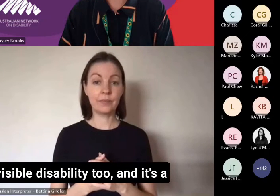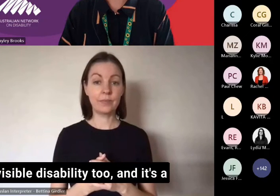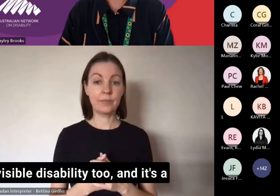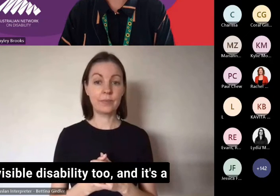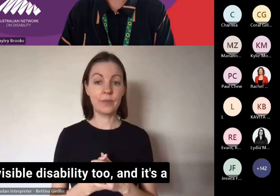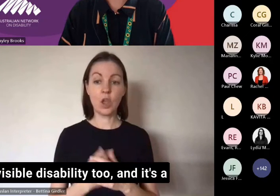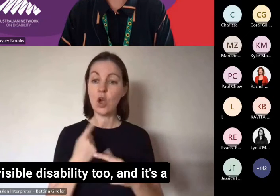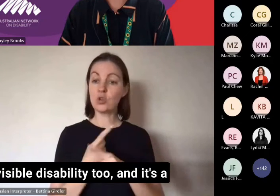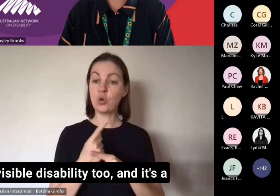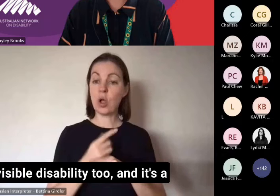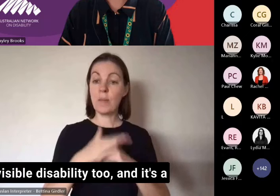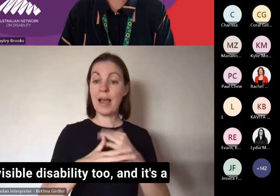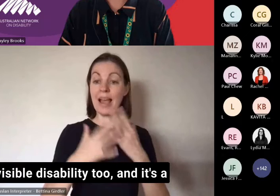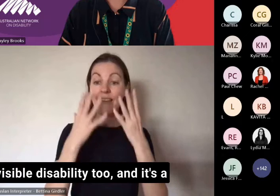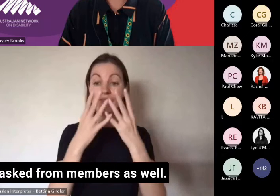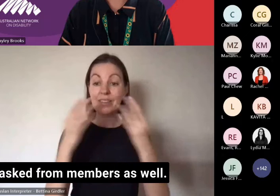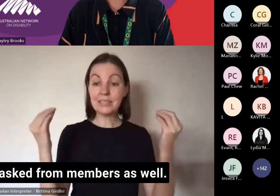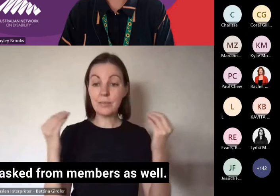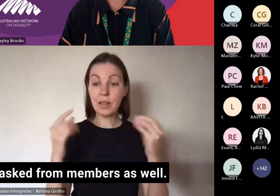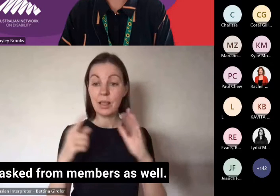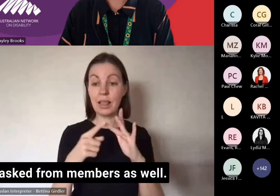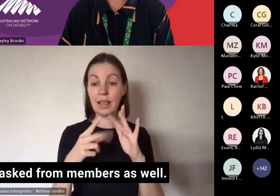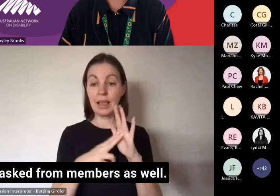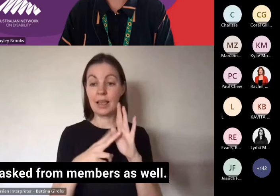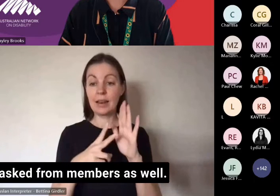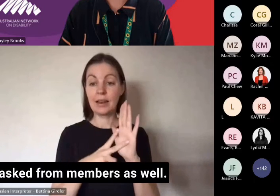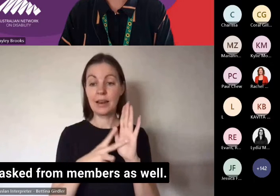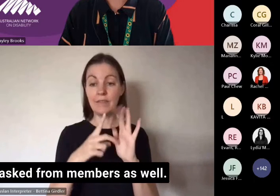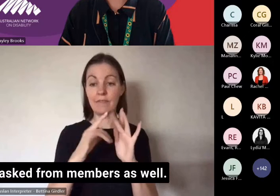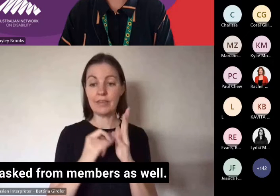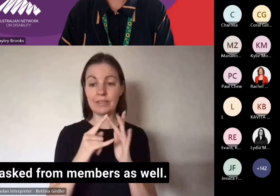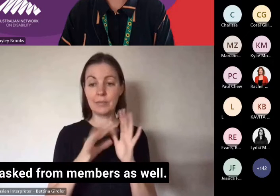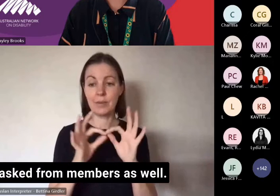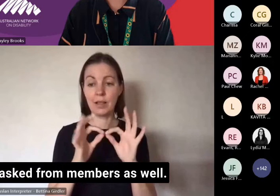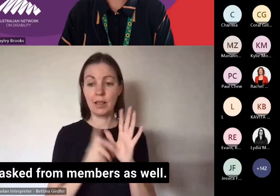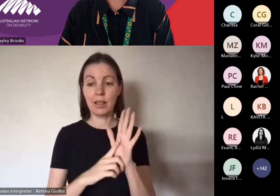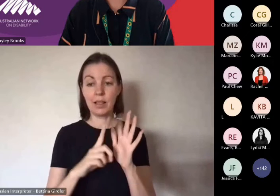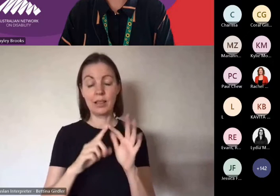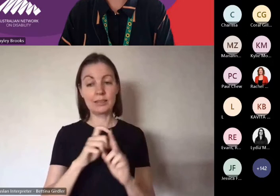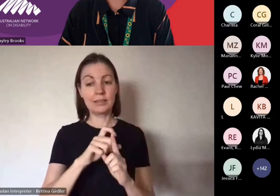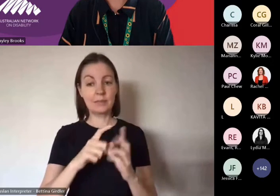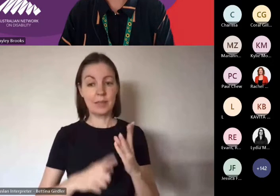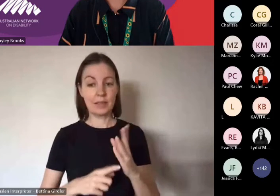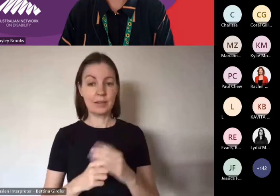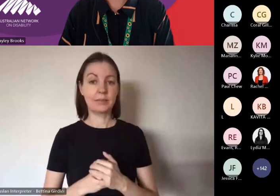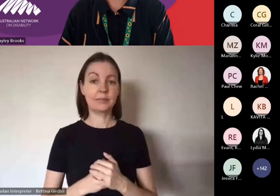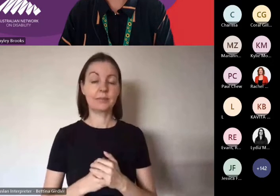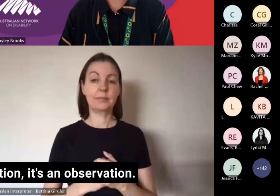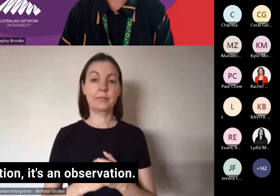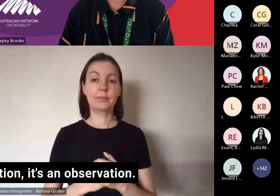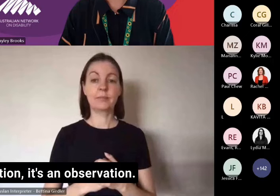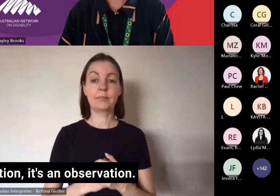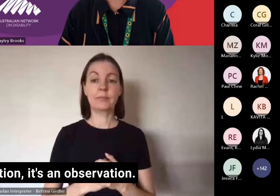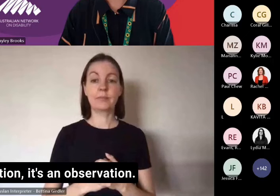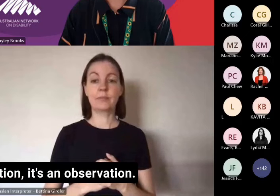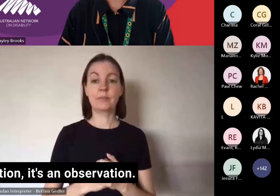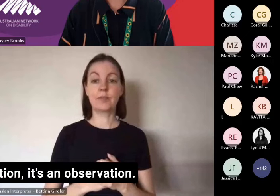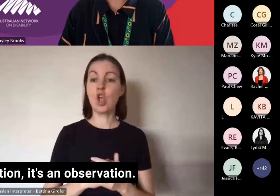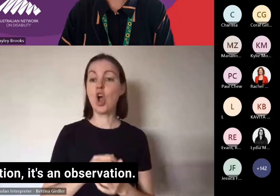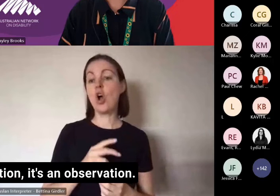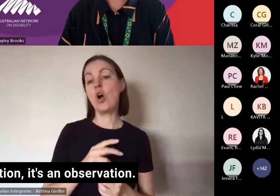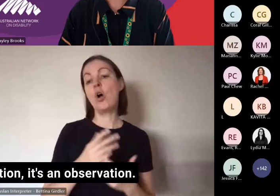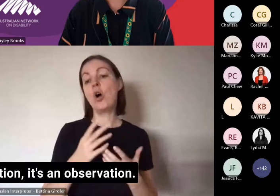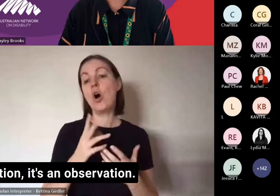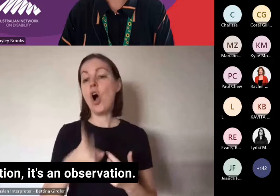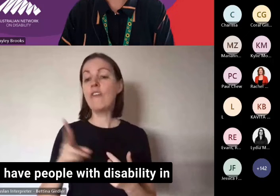invisible disability too. And it's a question I often get asked from members as well. And sorry, it's less a question,